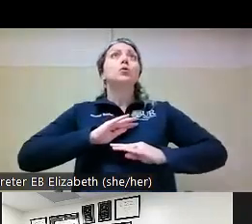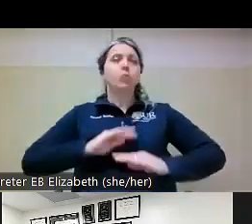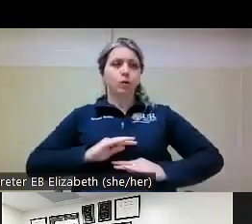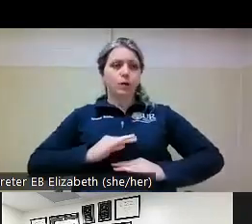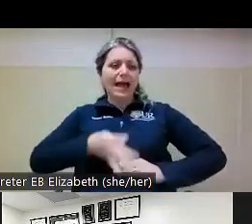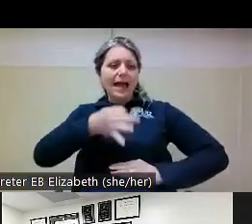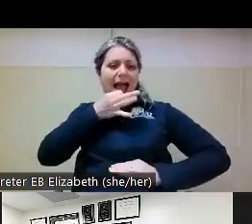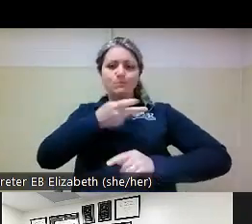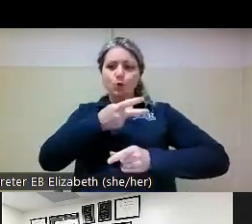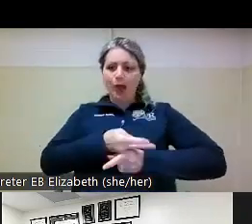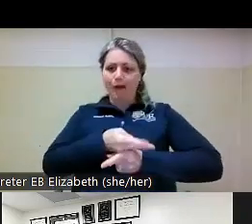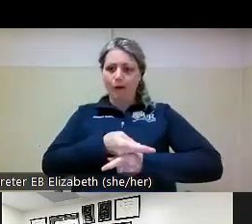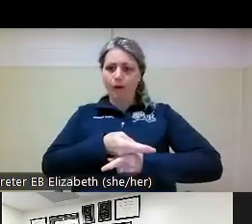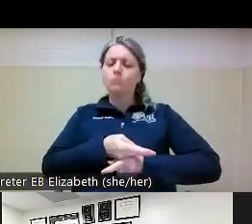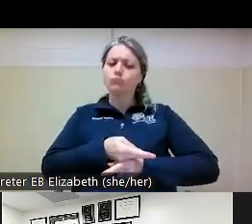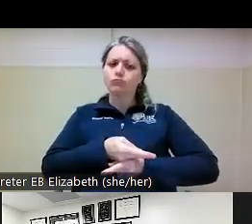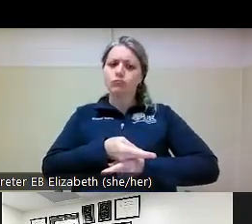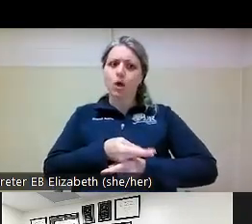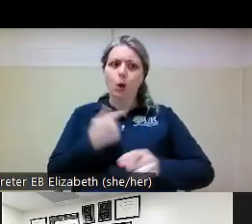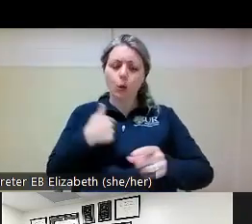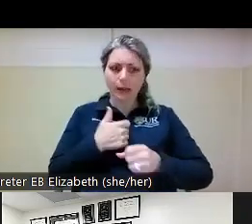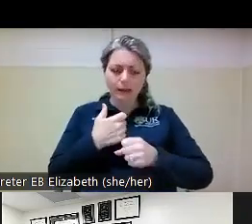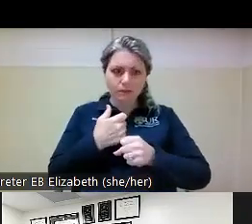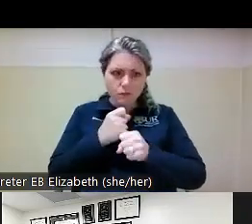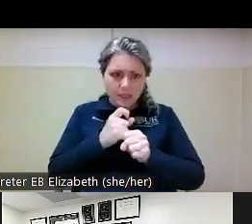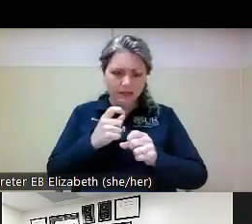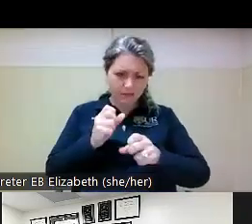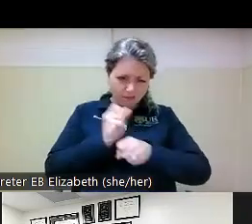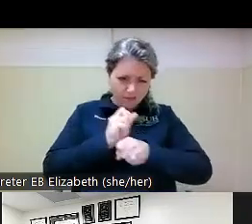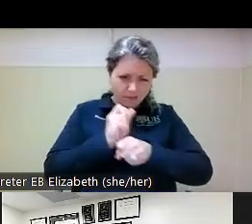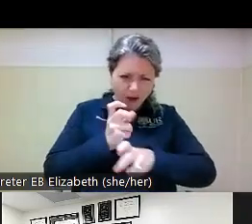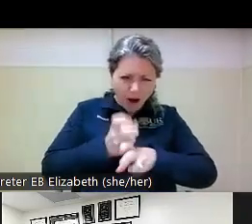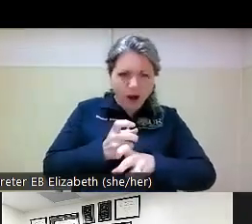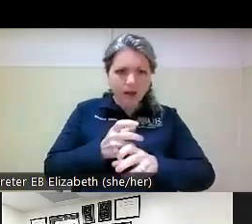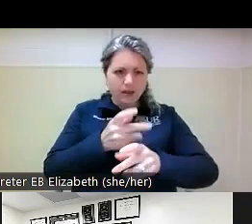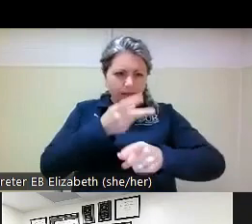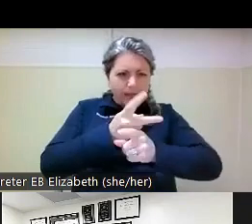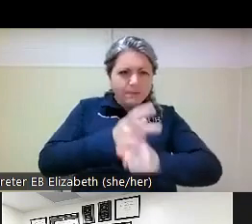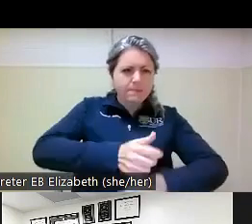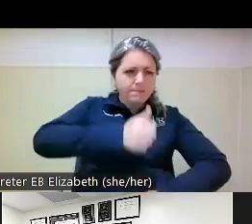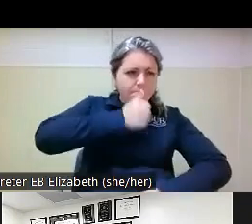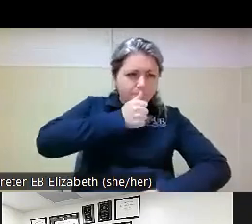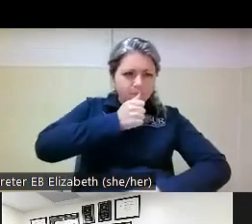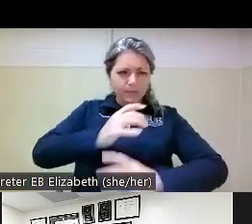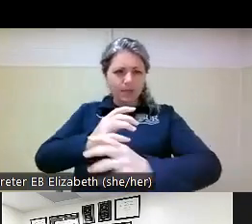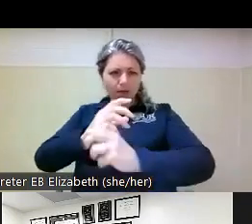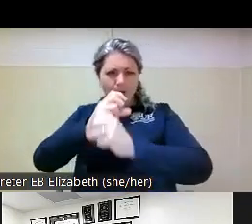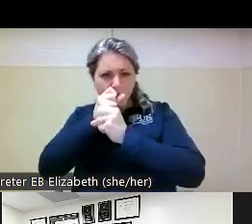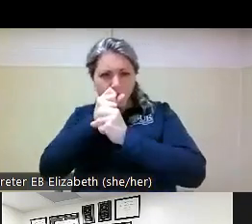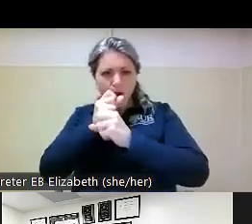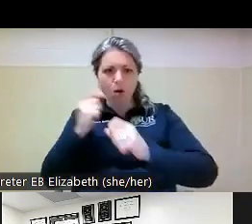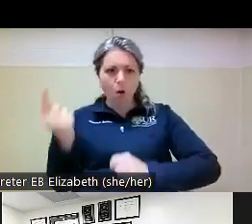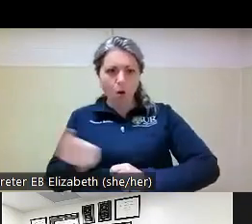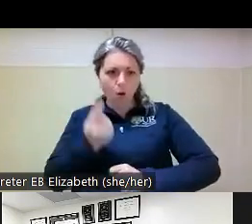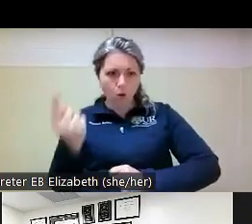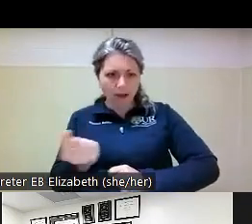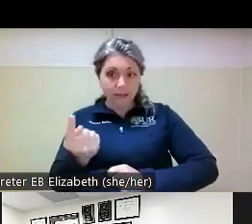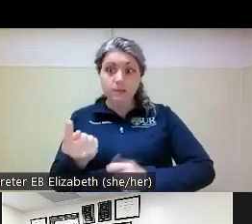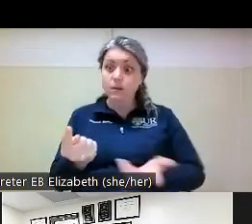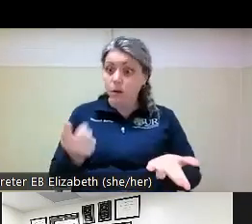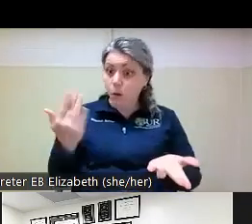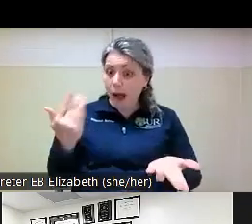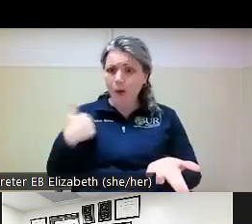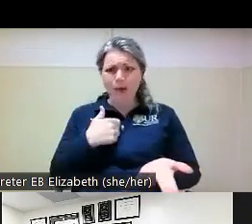care. And we make special efforts to maintain privacy and confidentiality at all times because we know